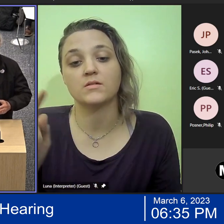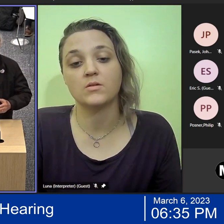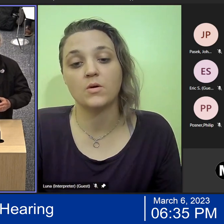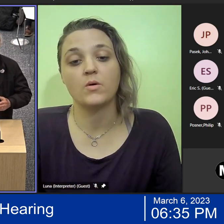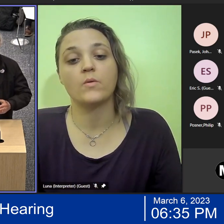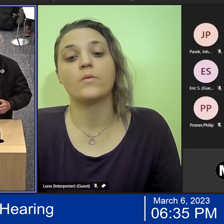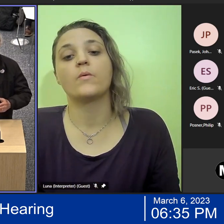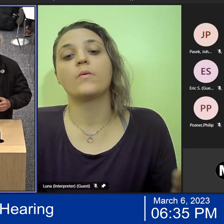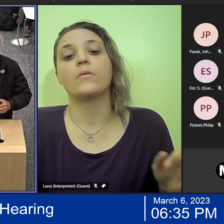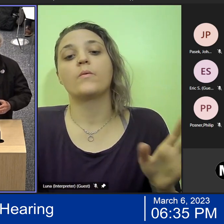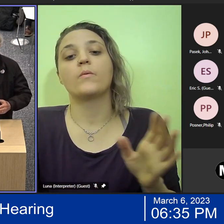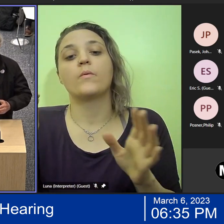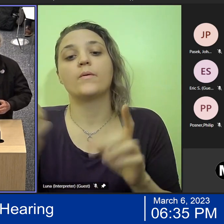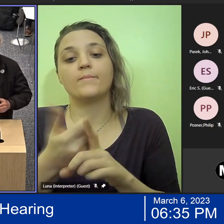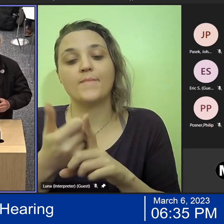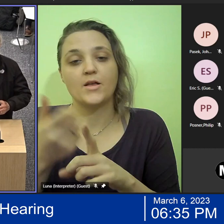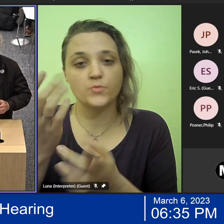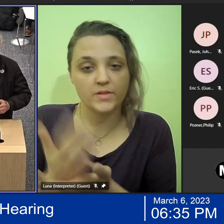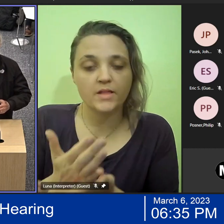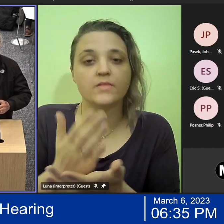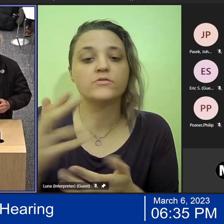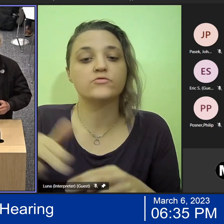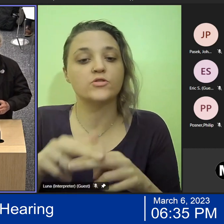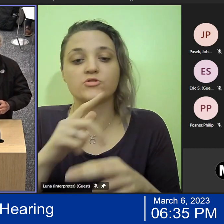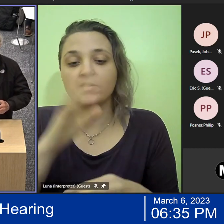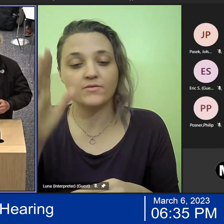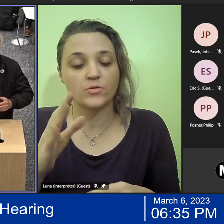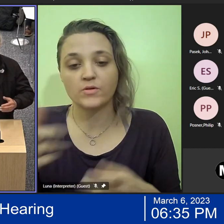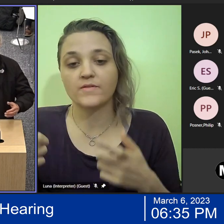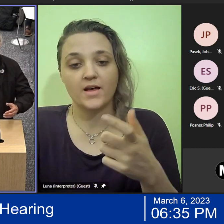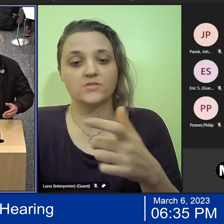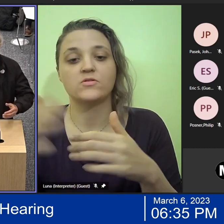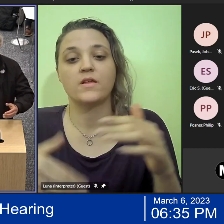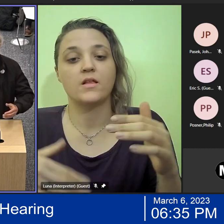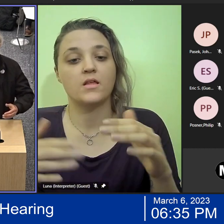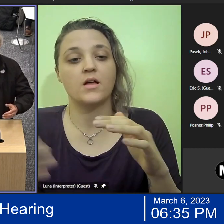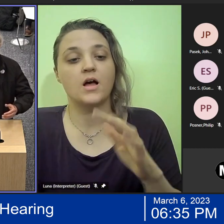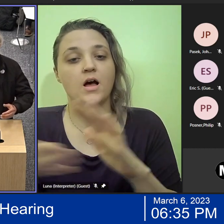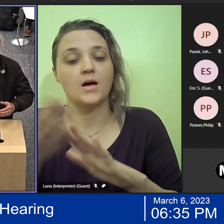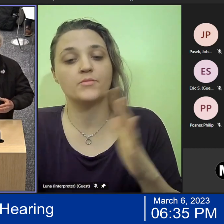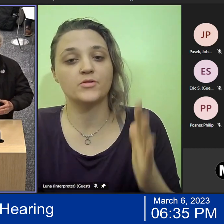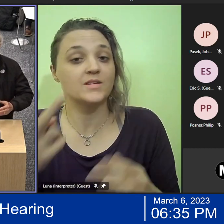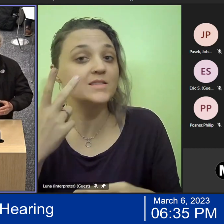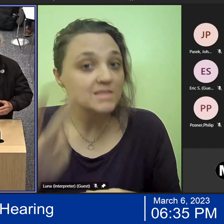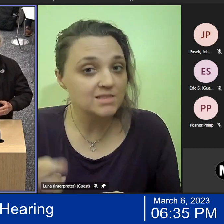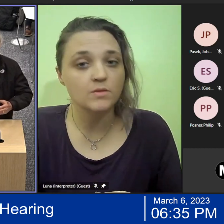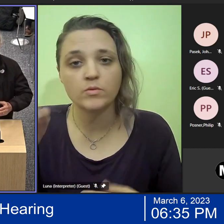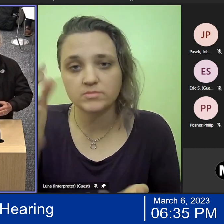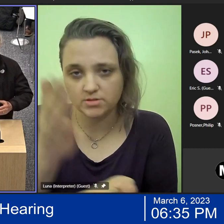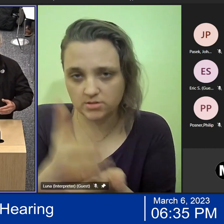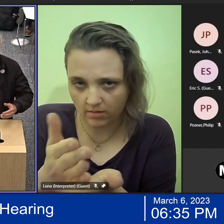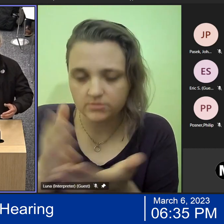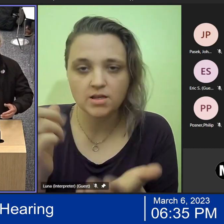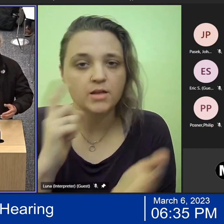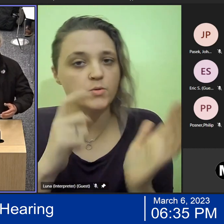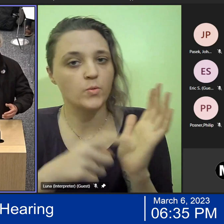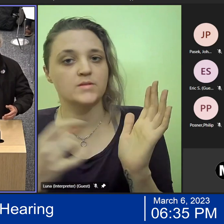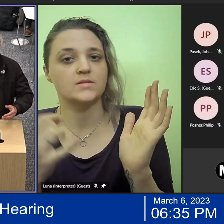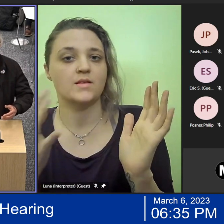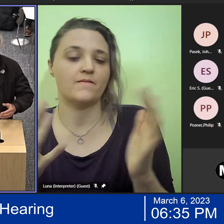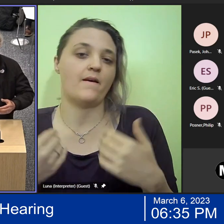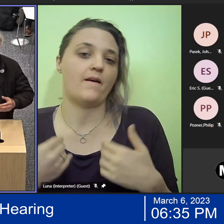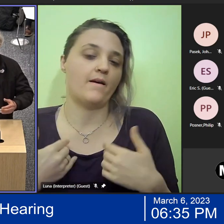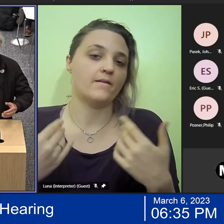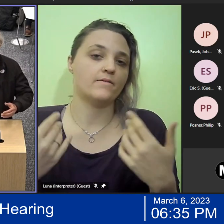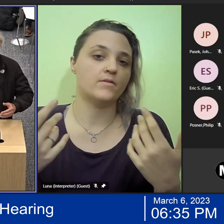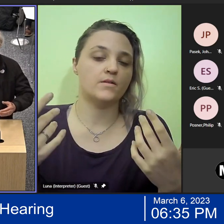system, whether it's an ATO or manually, the train should never go faster then an operator can see where he's going to be stopping.